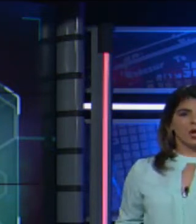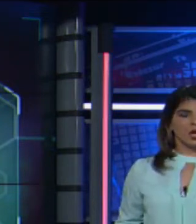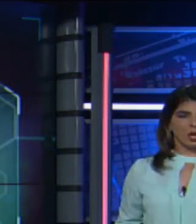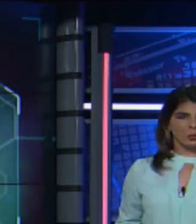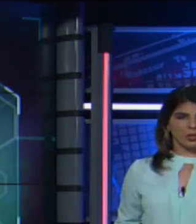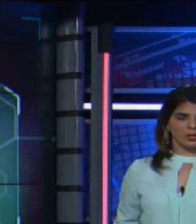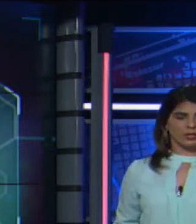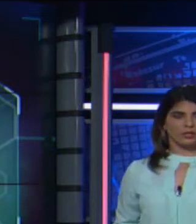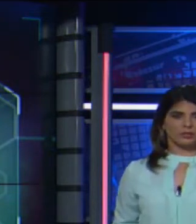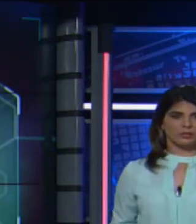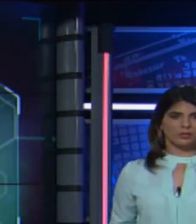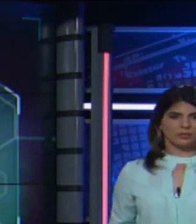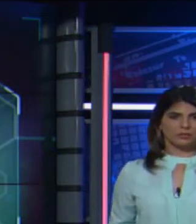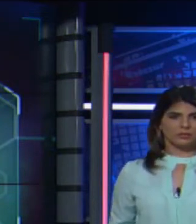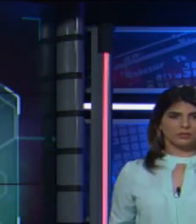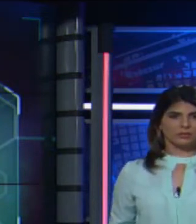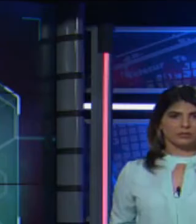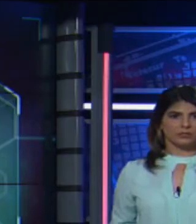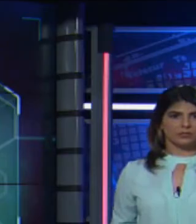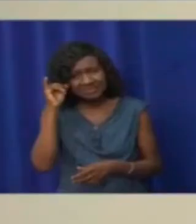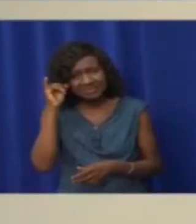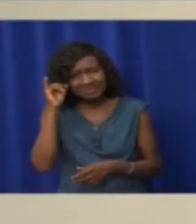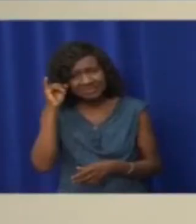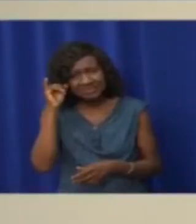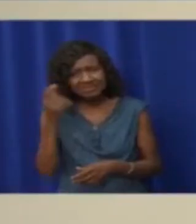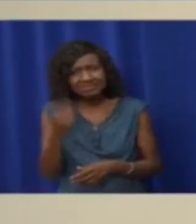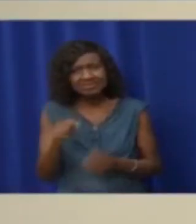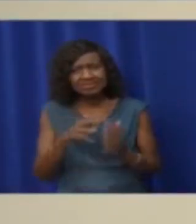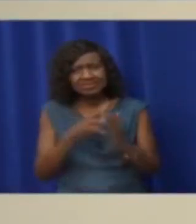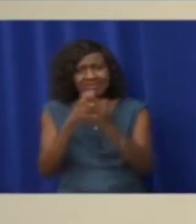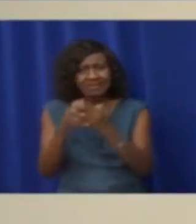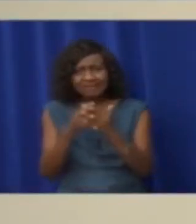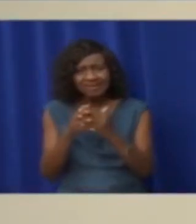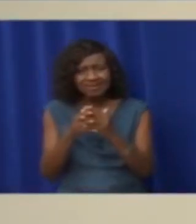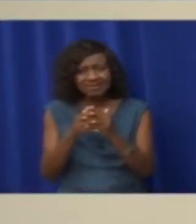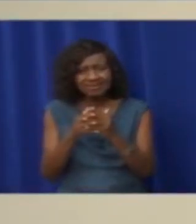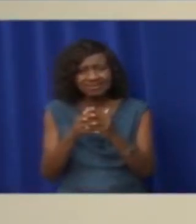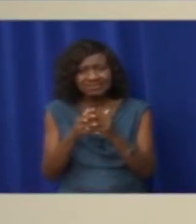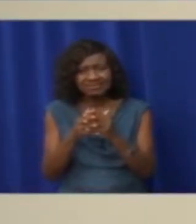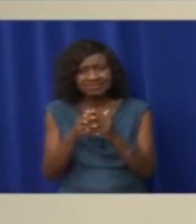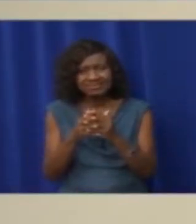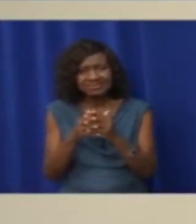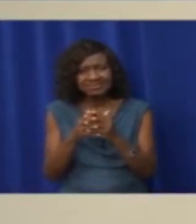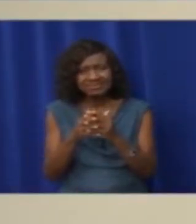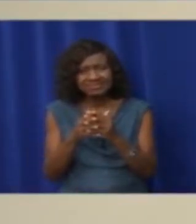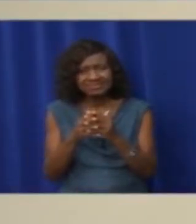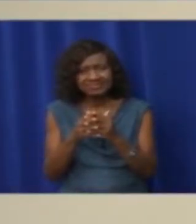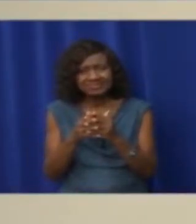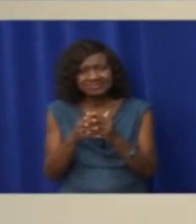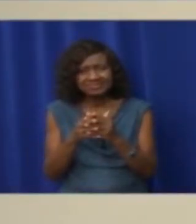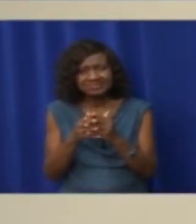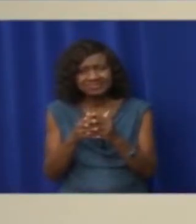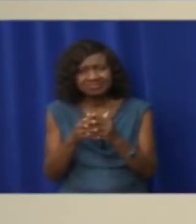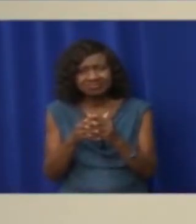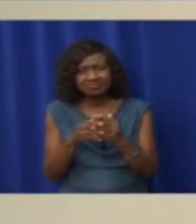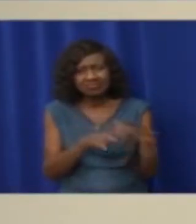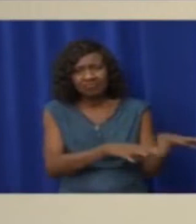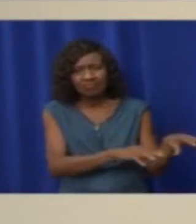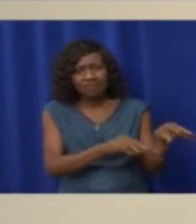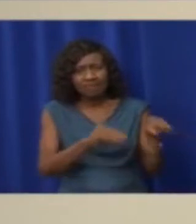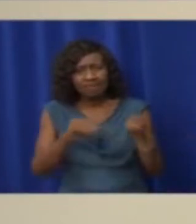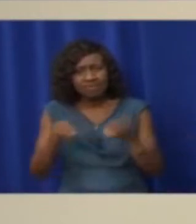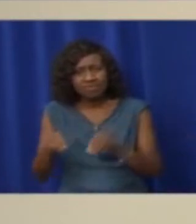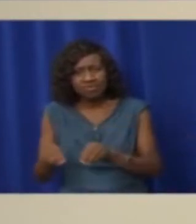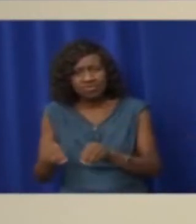same complaint. The U.S. authorities actually removed